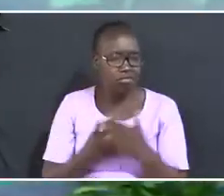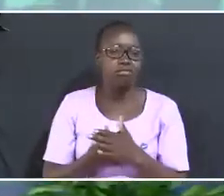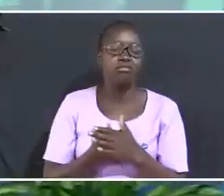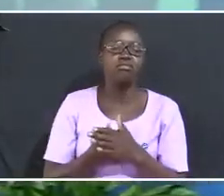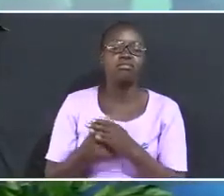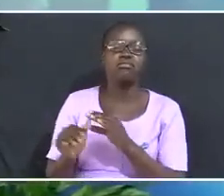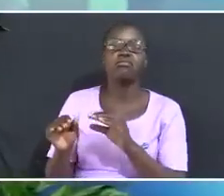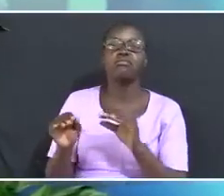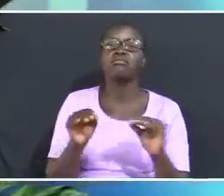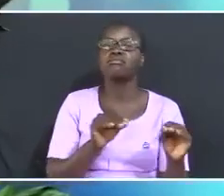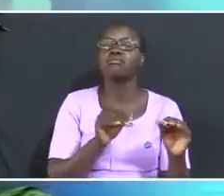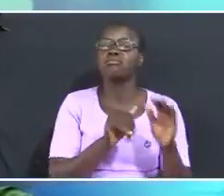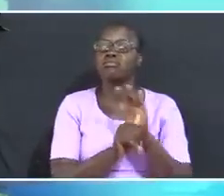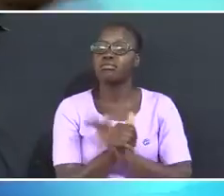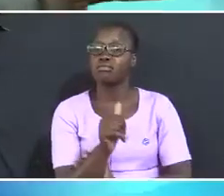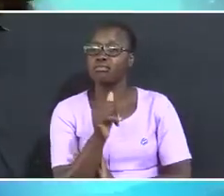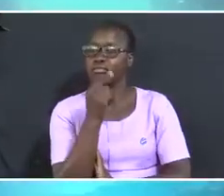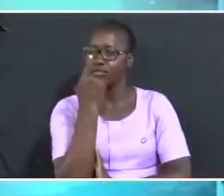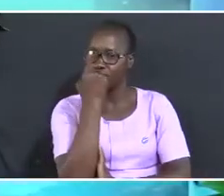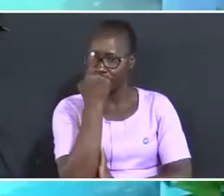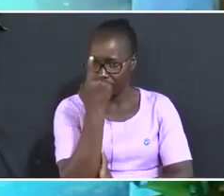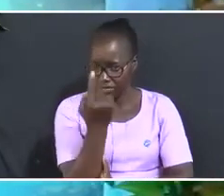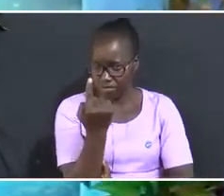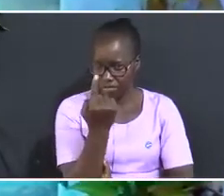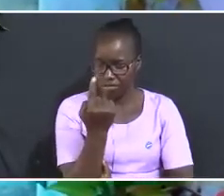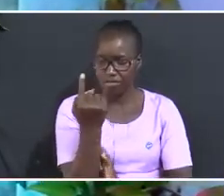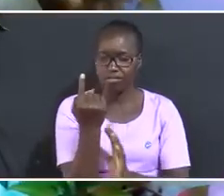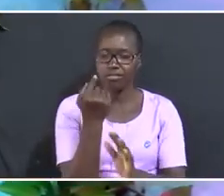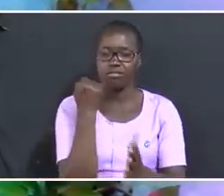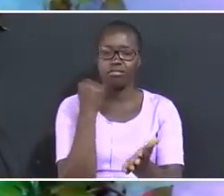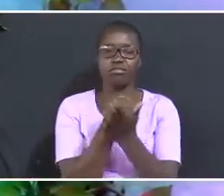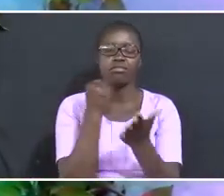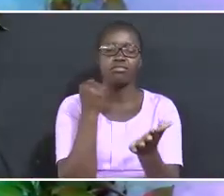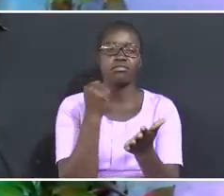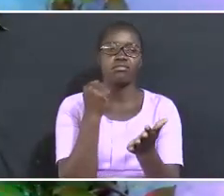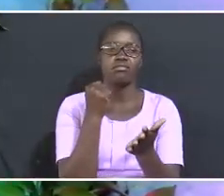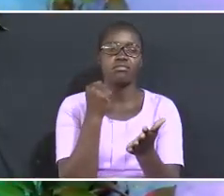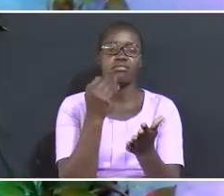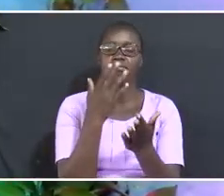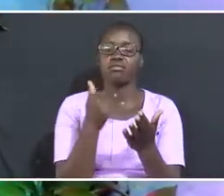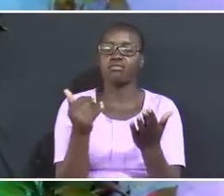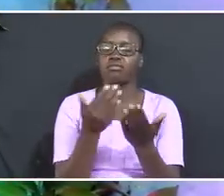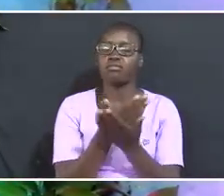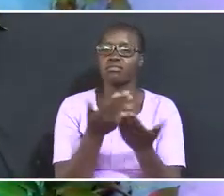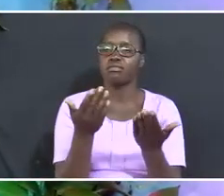put in under one level by the sin problem.